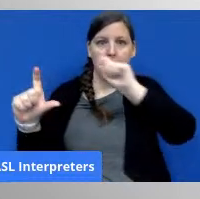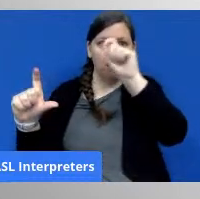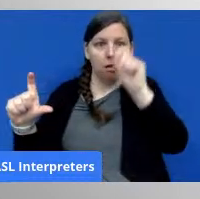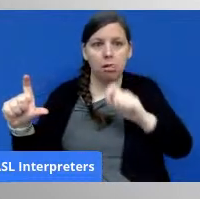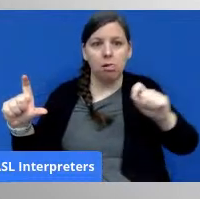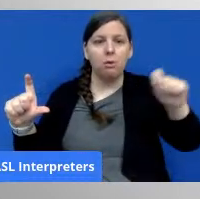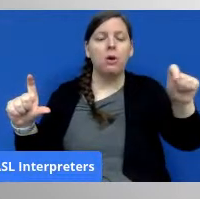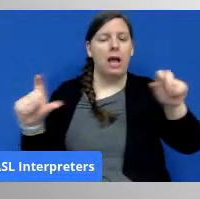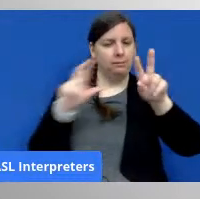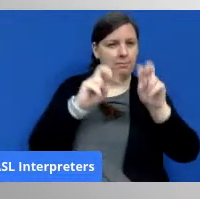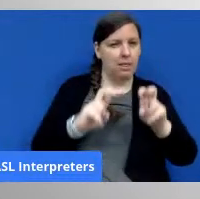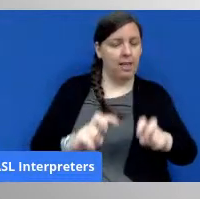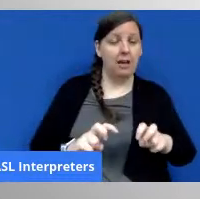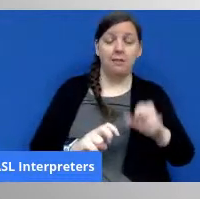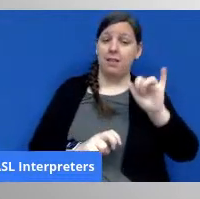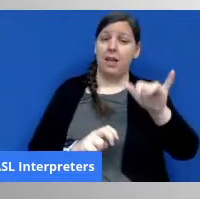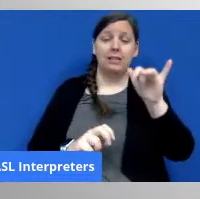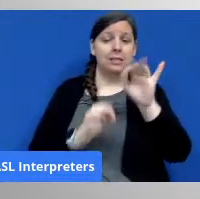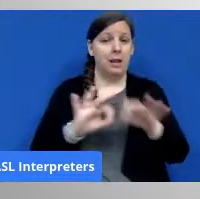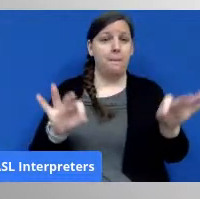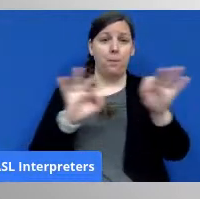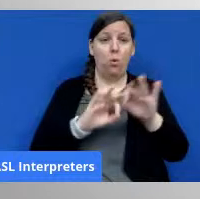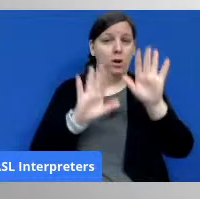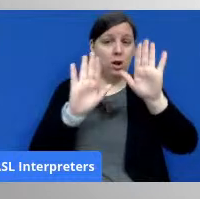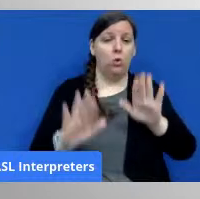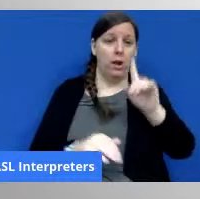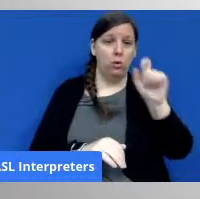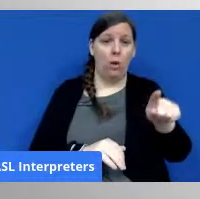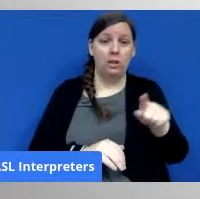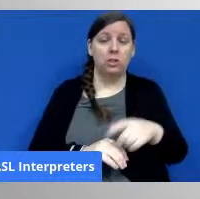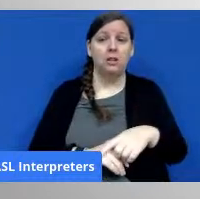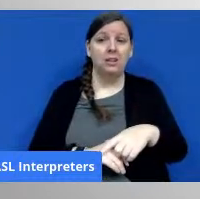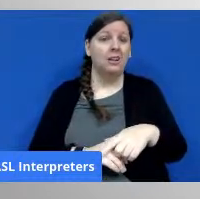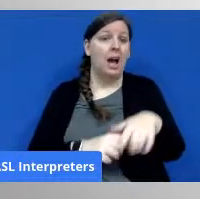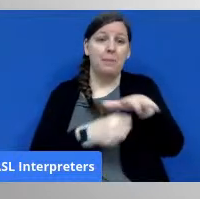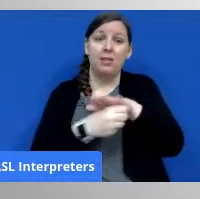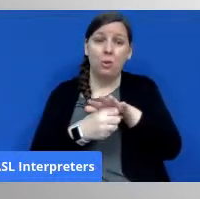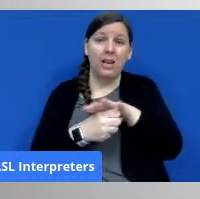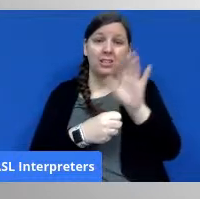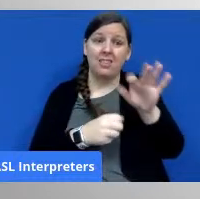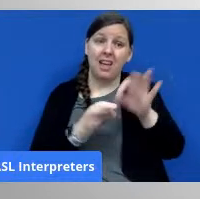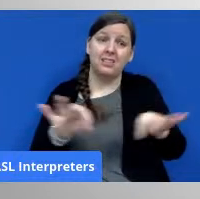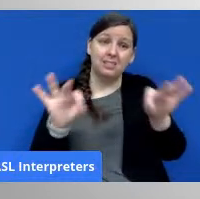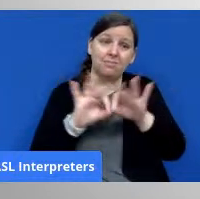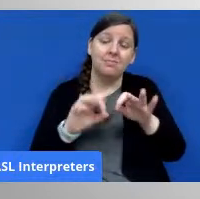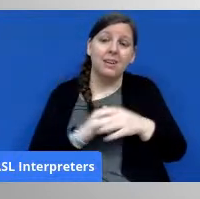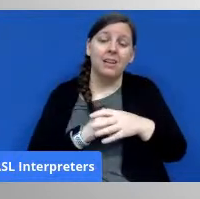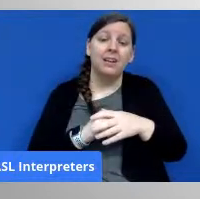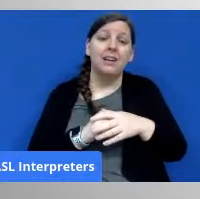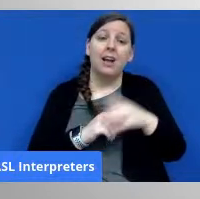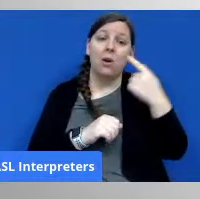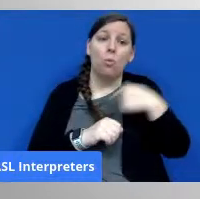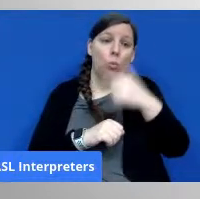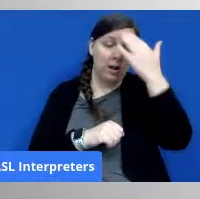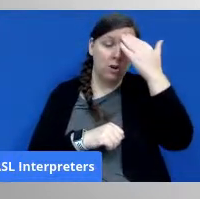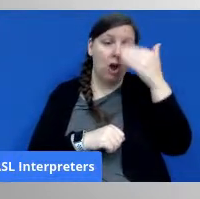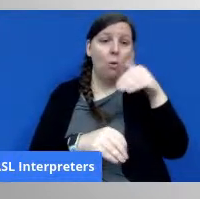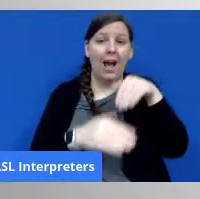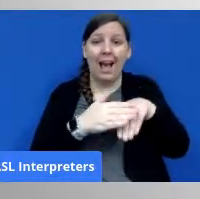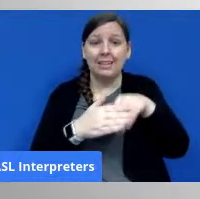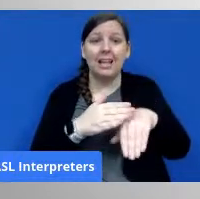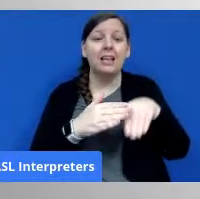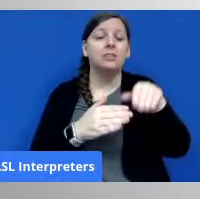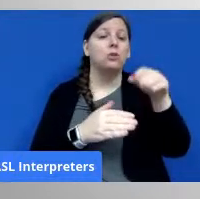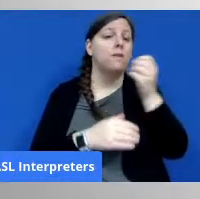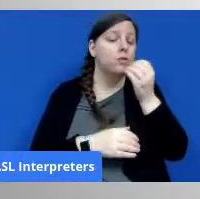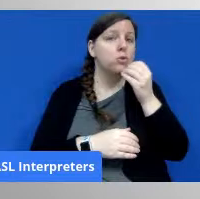question. And all I can say there is location is key. I mean, as we know, access to food, to school,